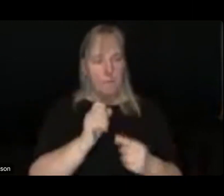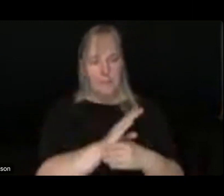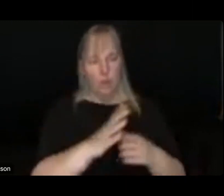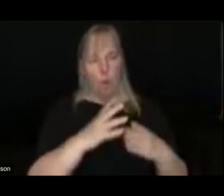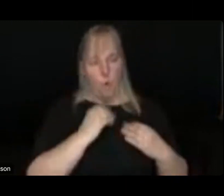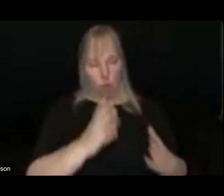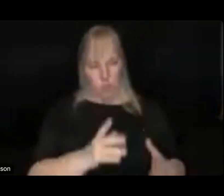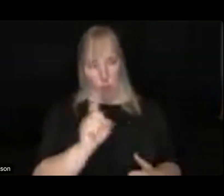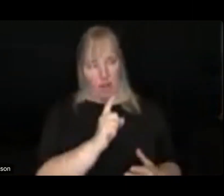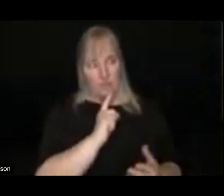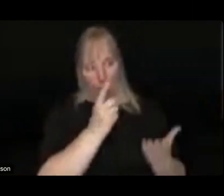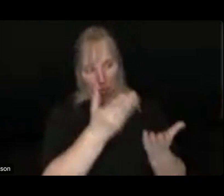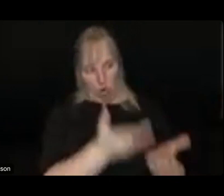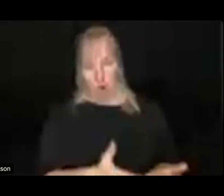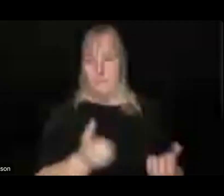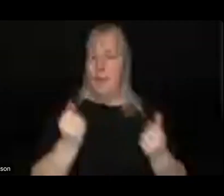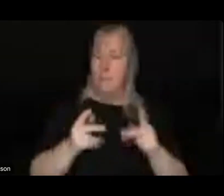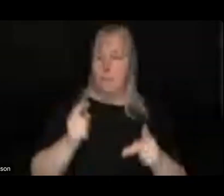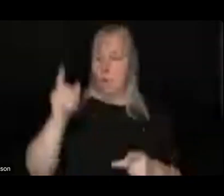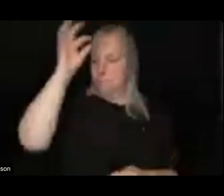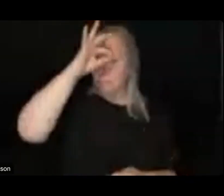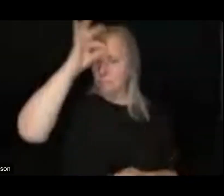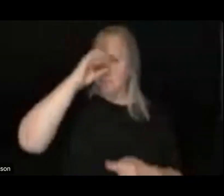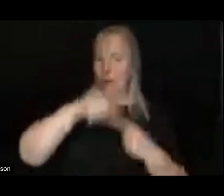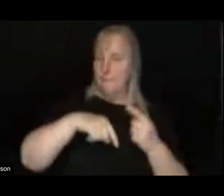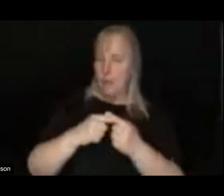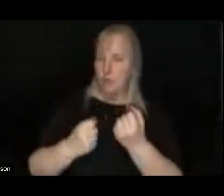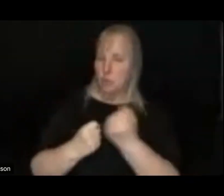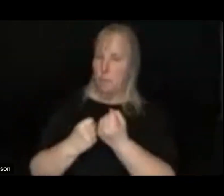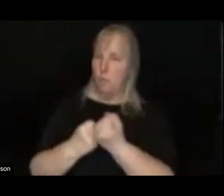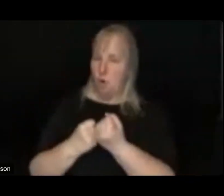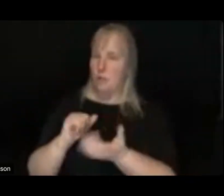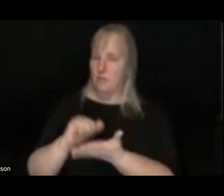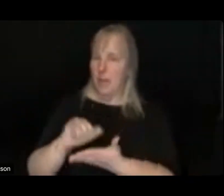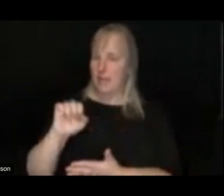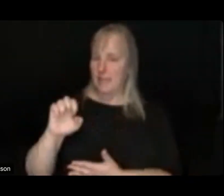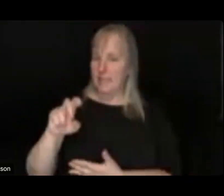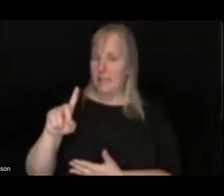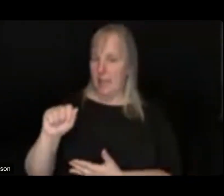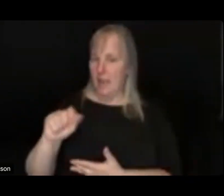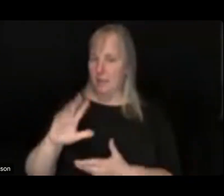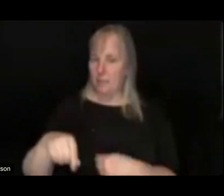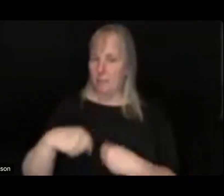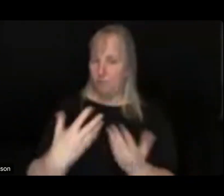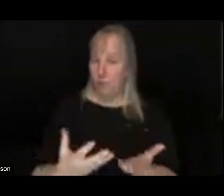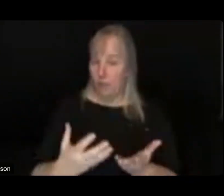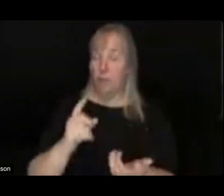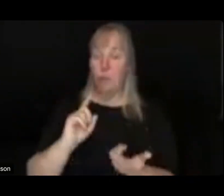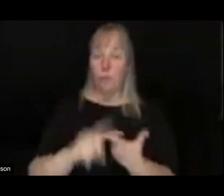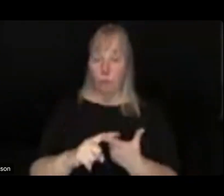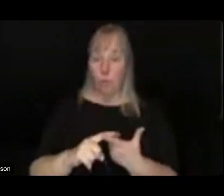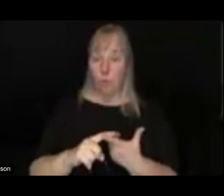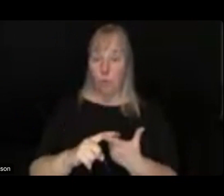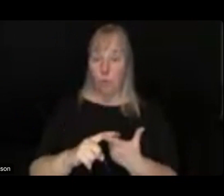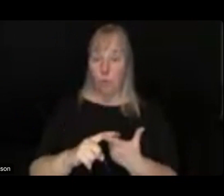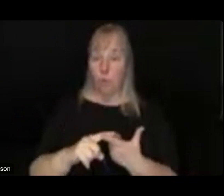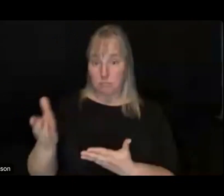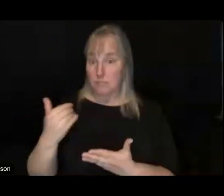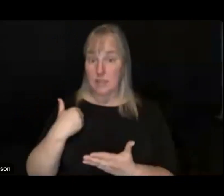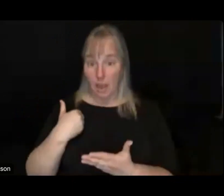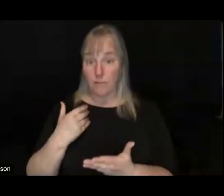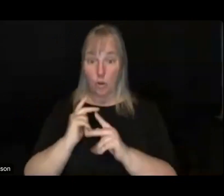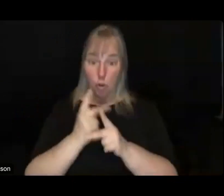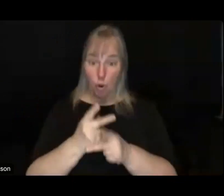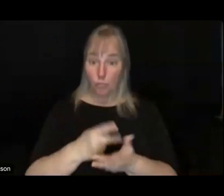not aware of the support that EDA can give them, or that there's loan programs or other resources that they